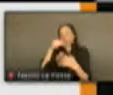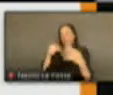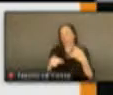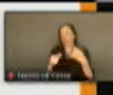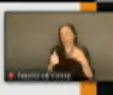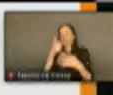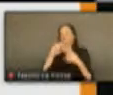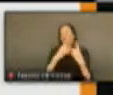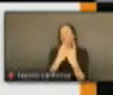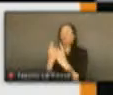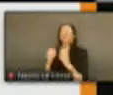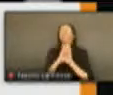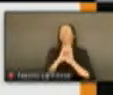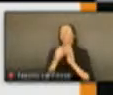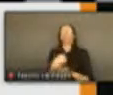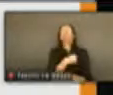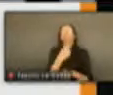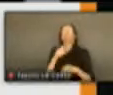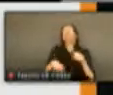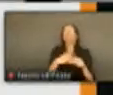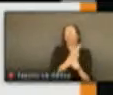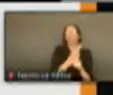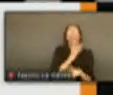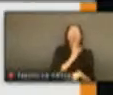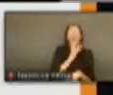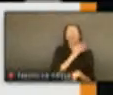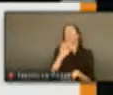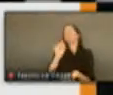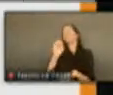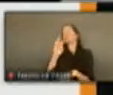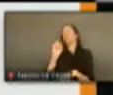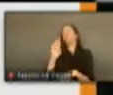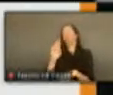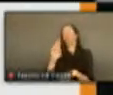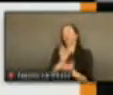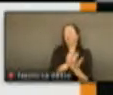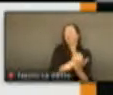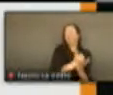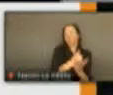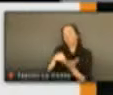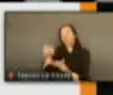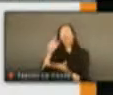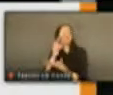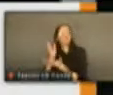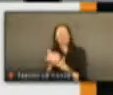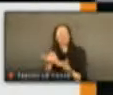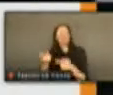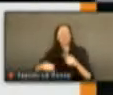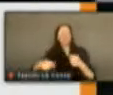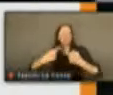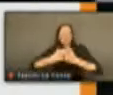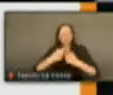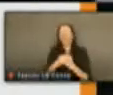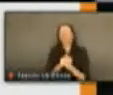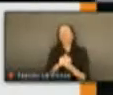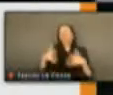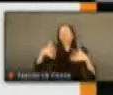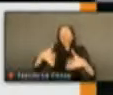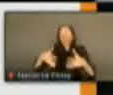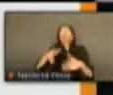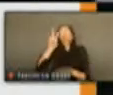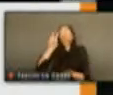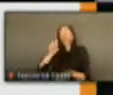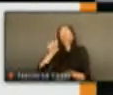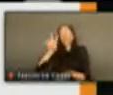and sewer revenues to pay for parts. The remaining $2.7 billion is tax supported.